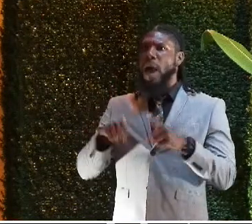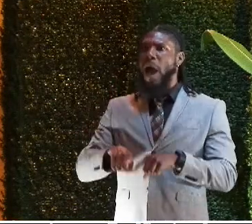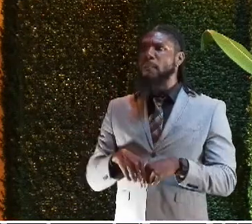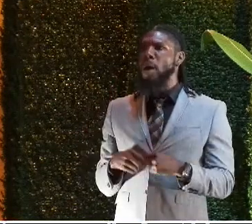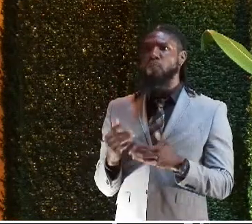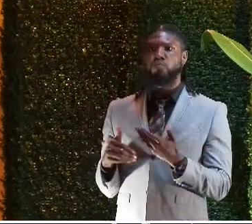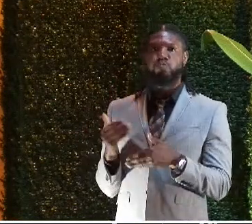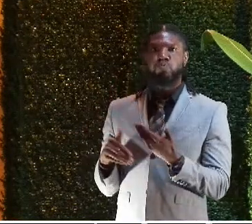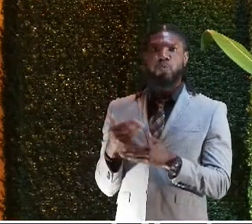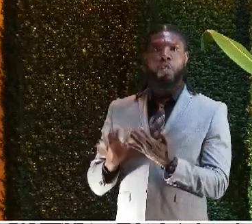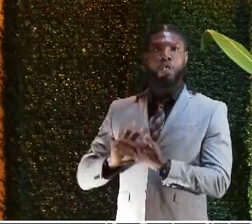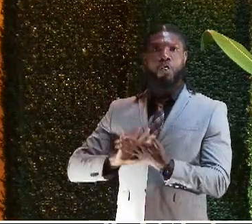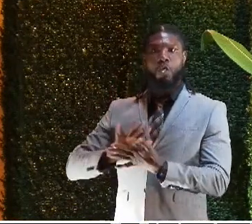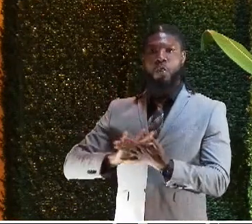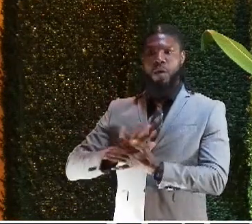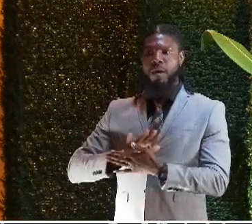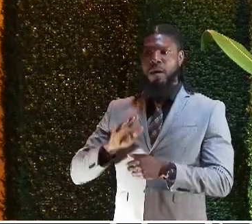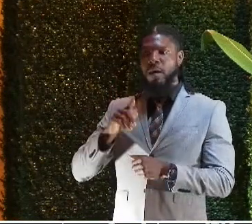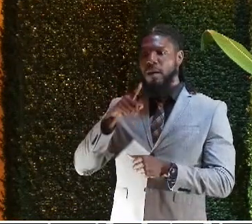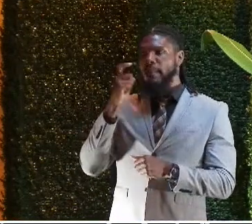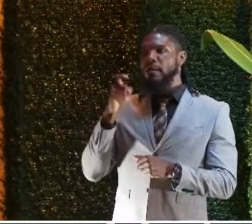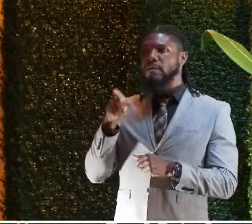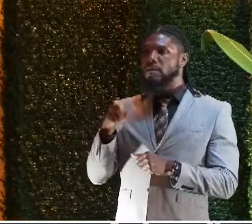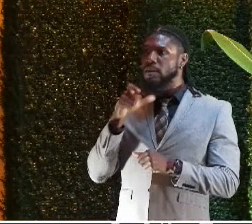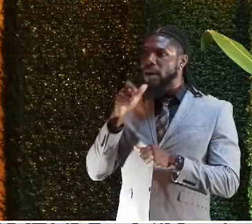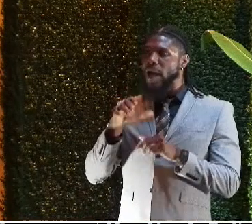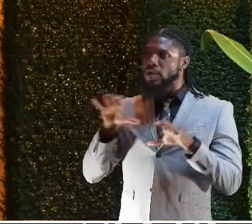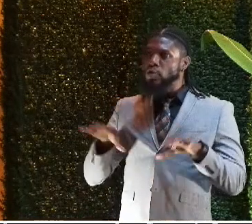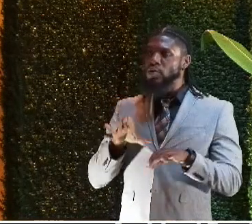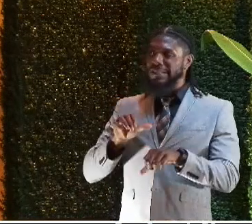And that's because he did not do due diligence